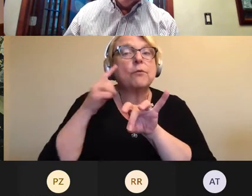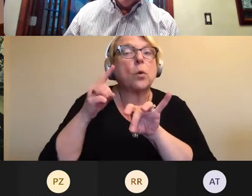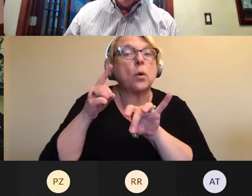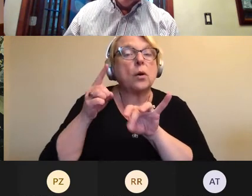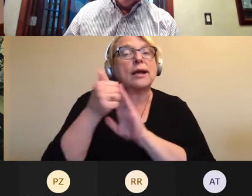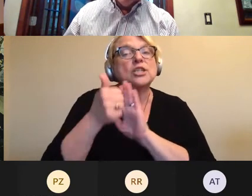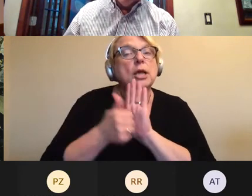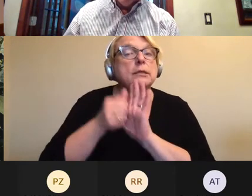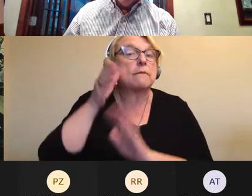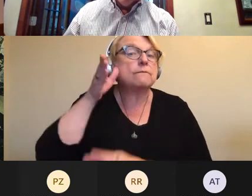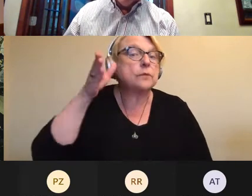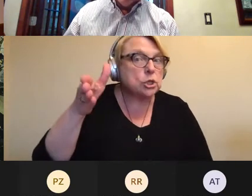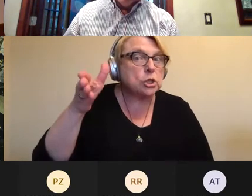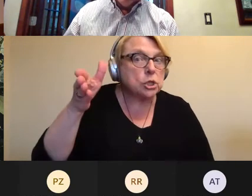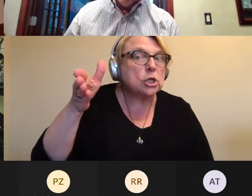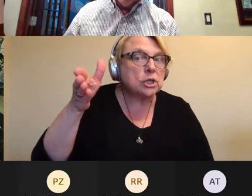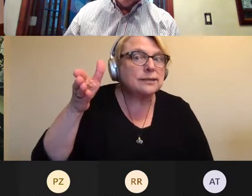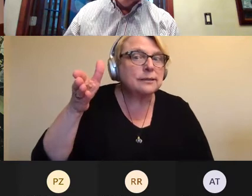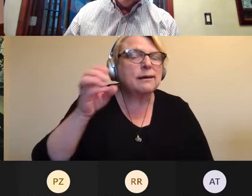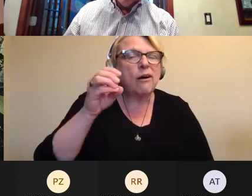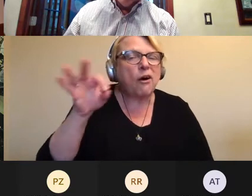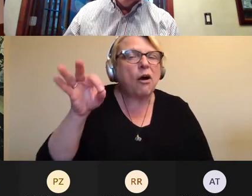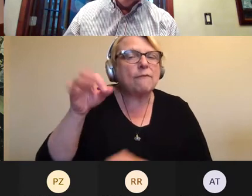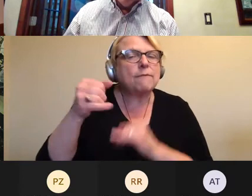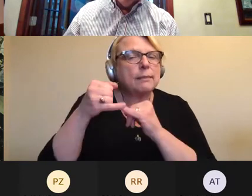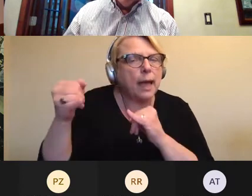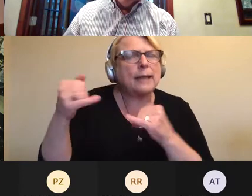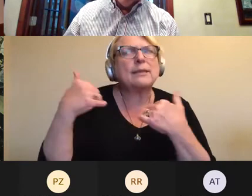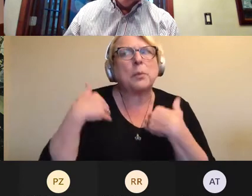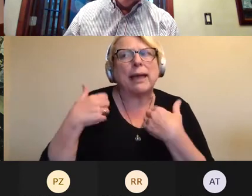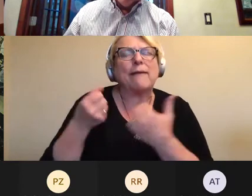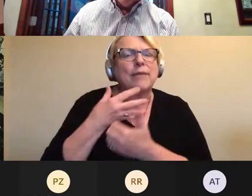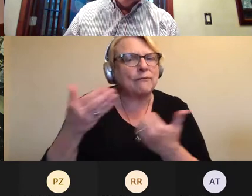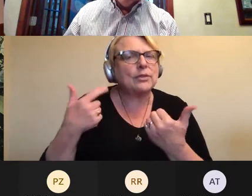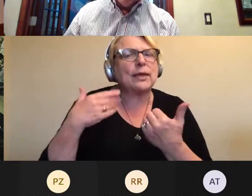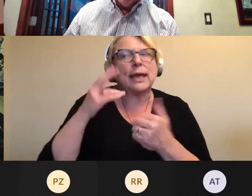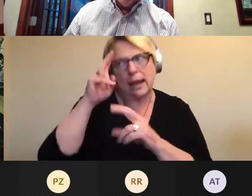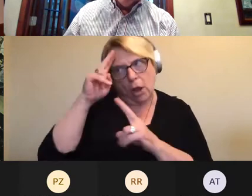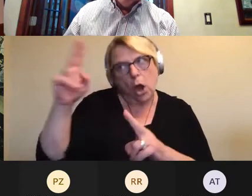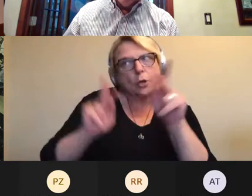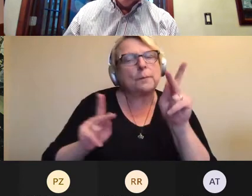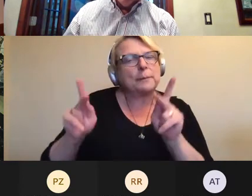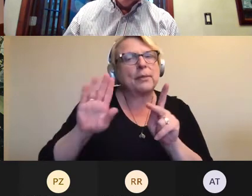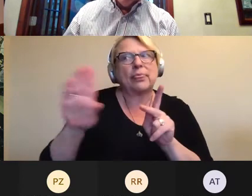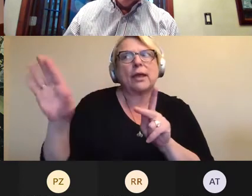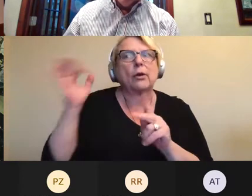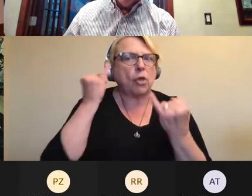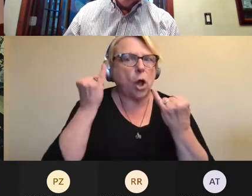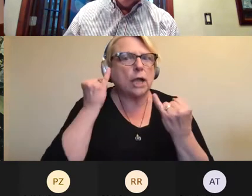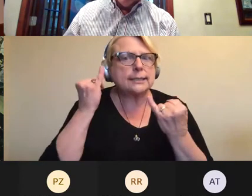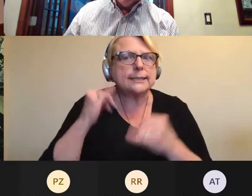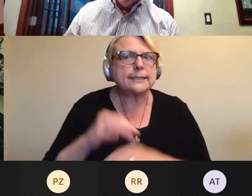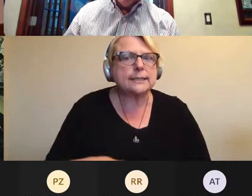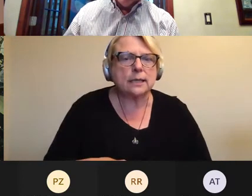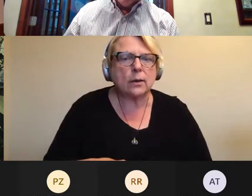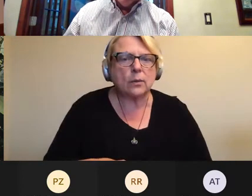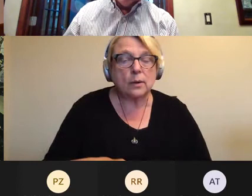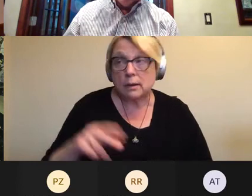so that, even offline, we have everything that we need and we're honoring people's thoughts. Is that okay with you,